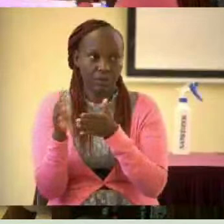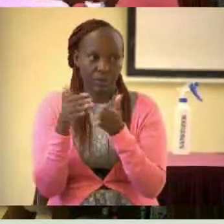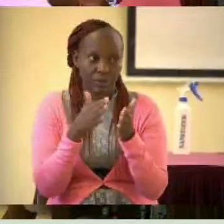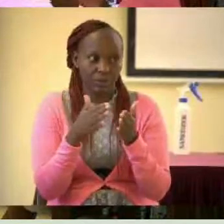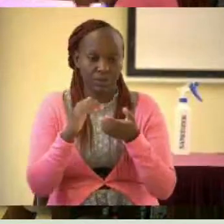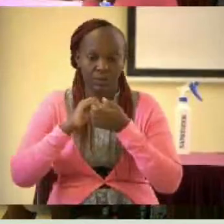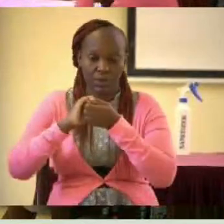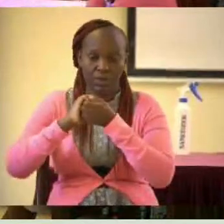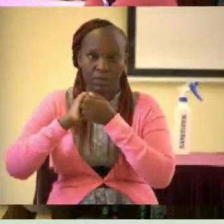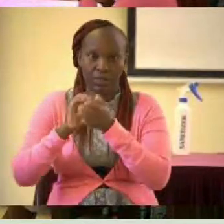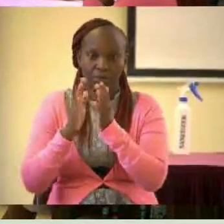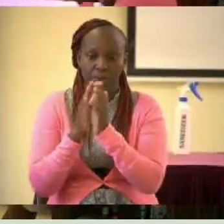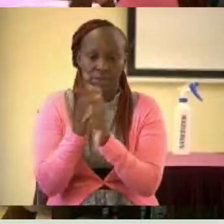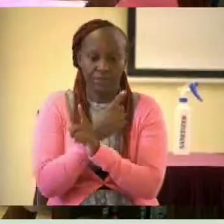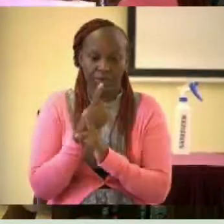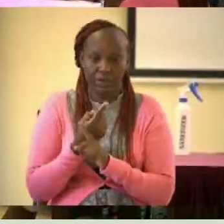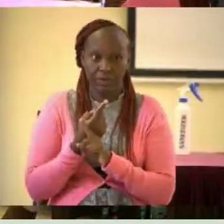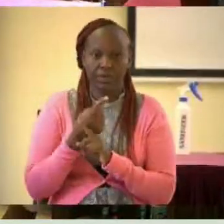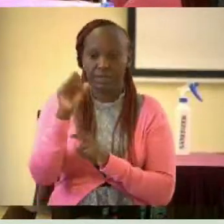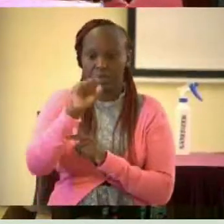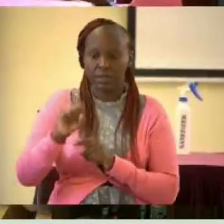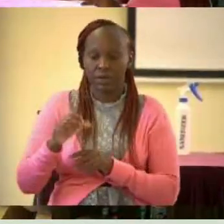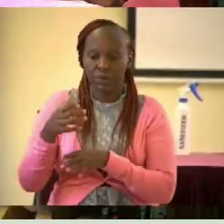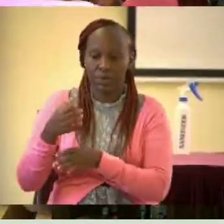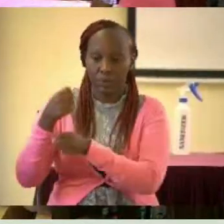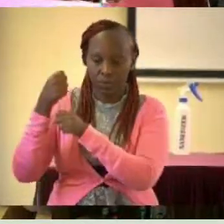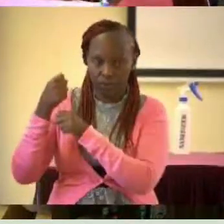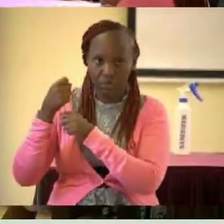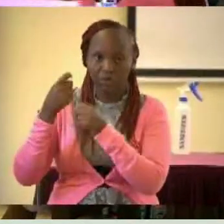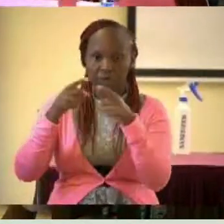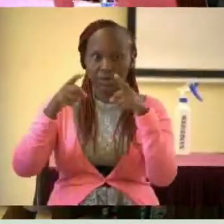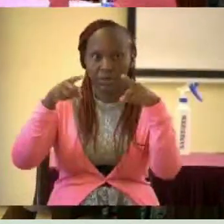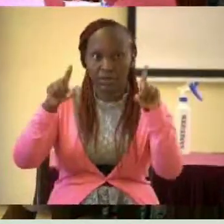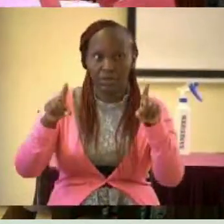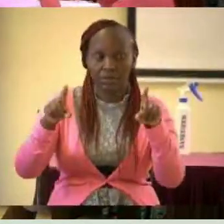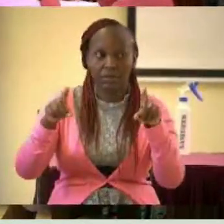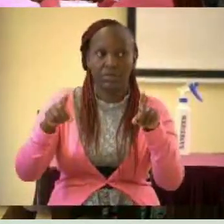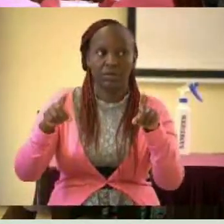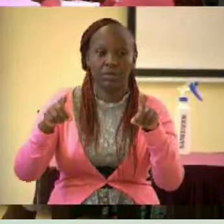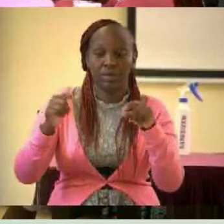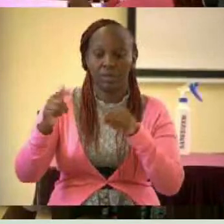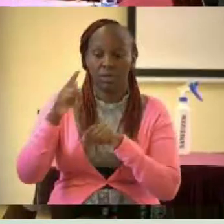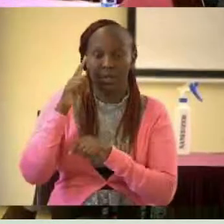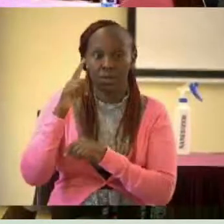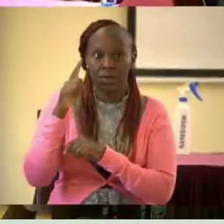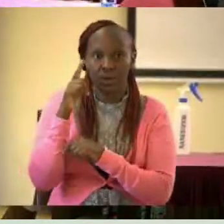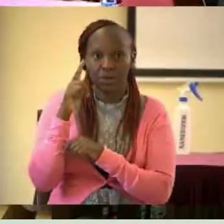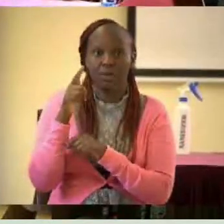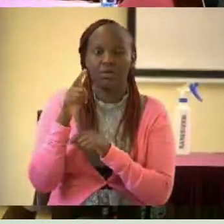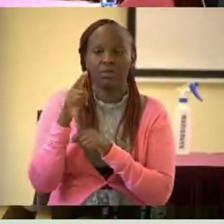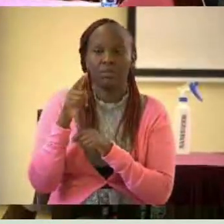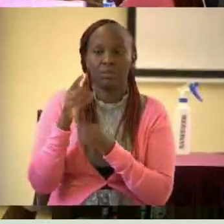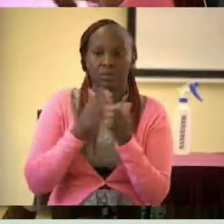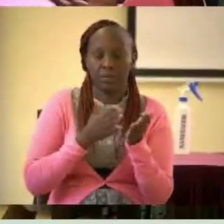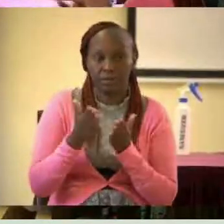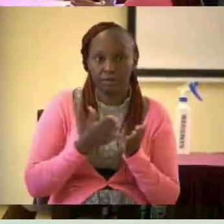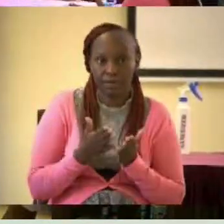for engagement with relevant stakeholders for successful legal